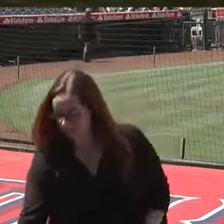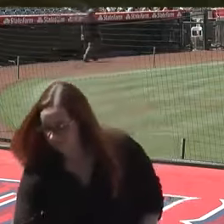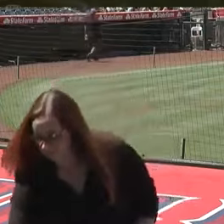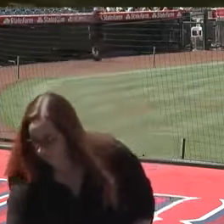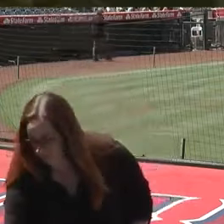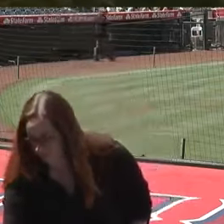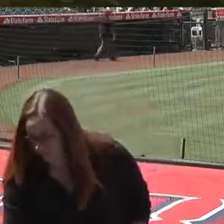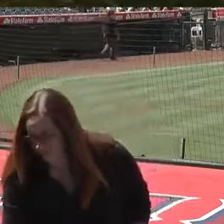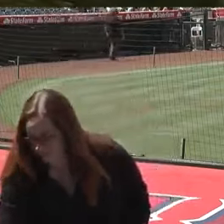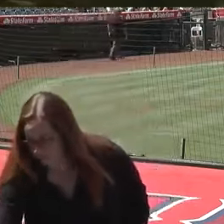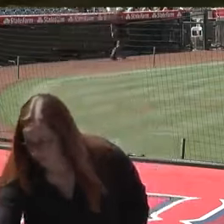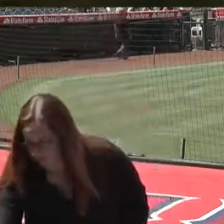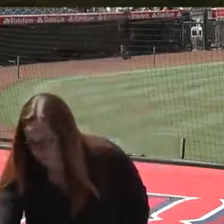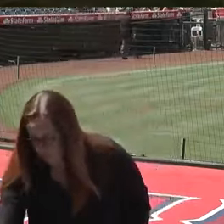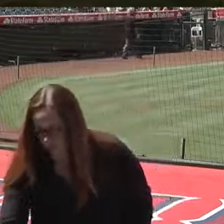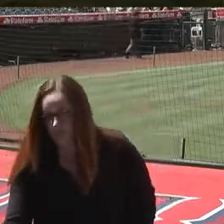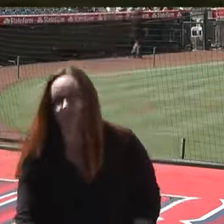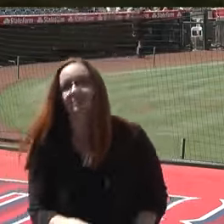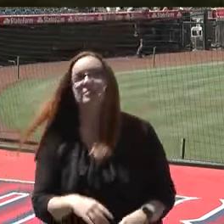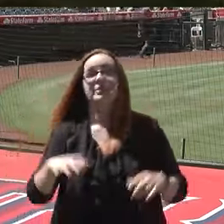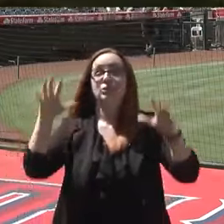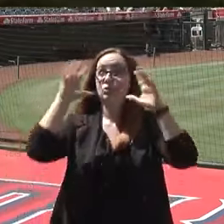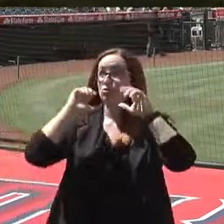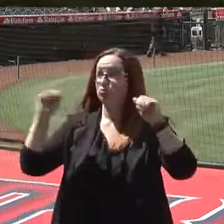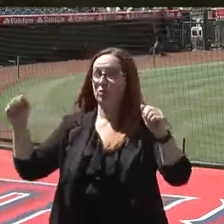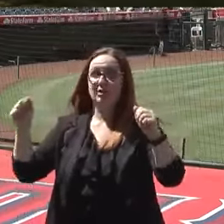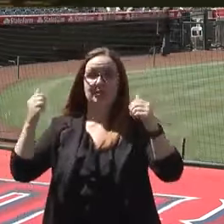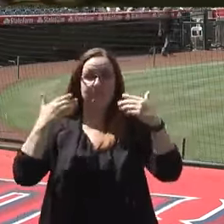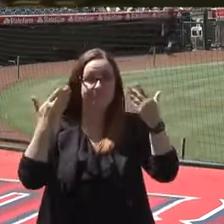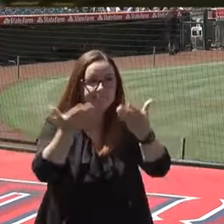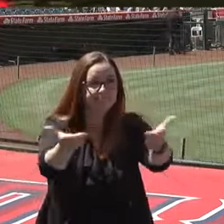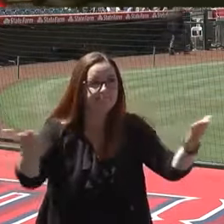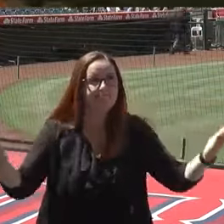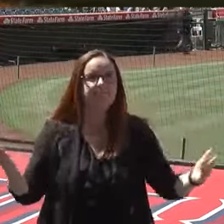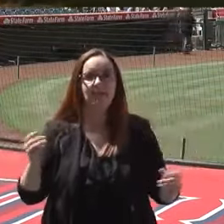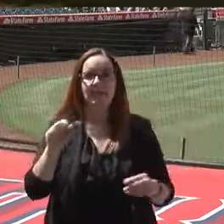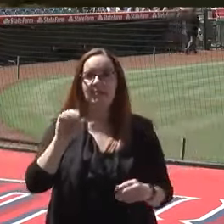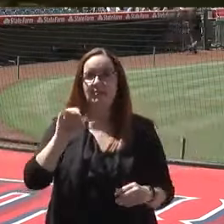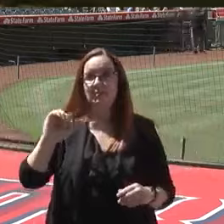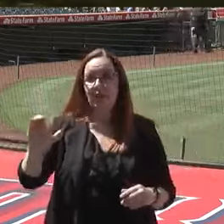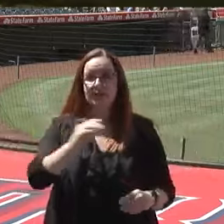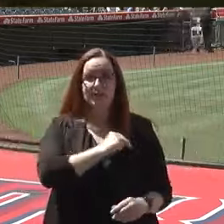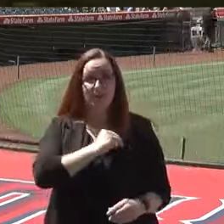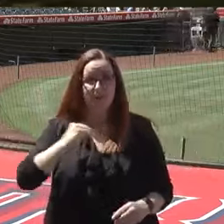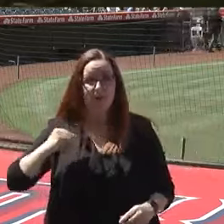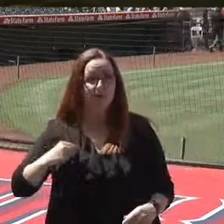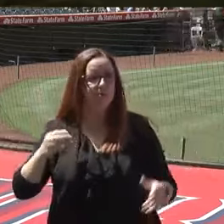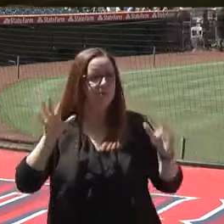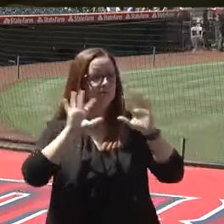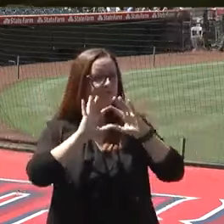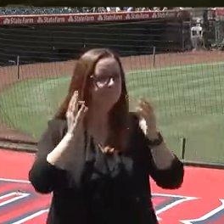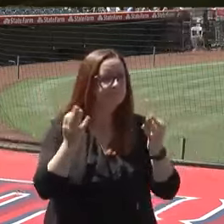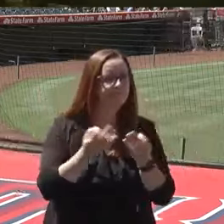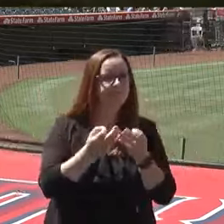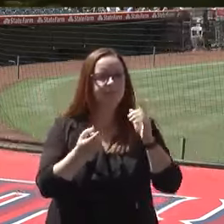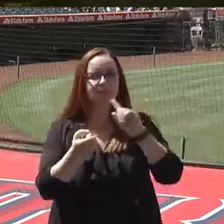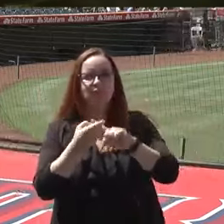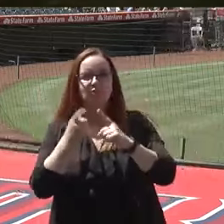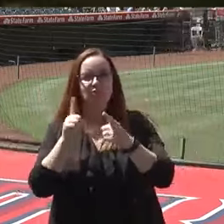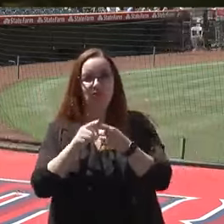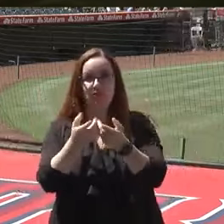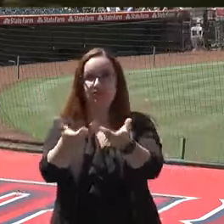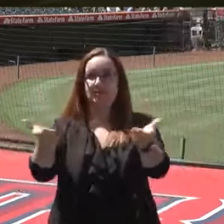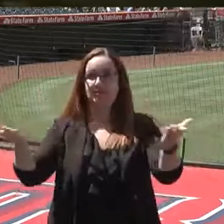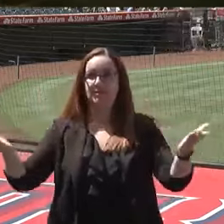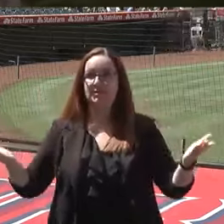President Connolly, honored guests, members of the faculty, relatives, and friends of the